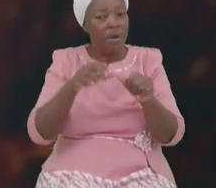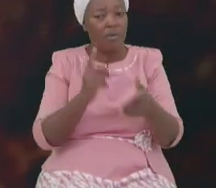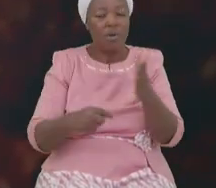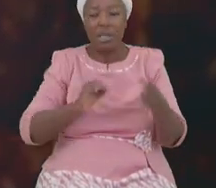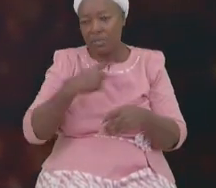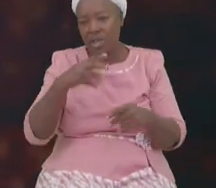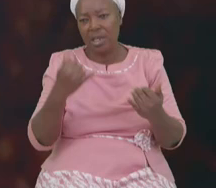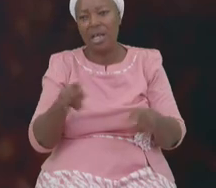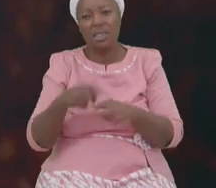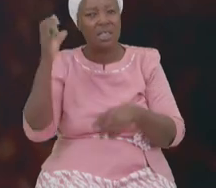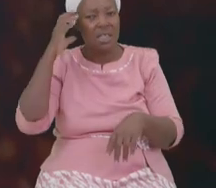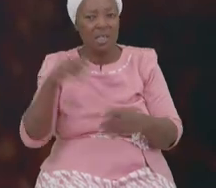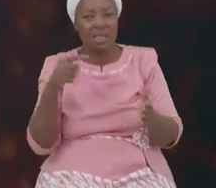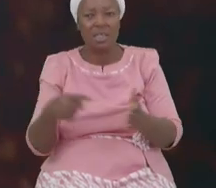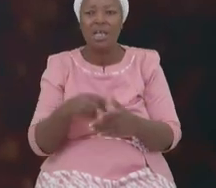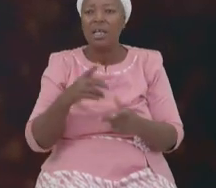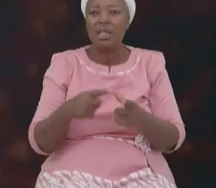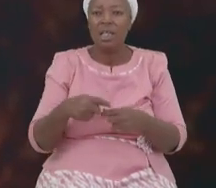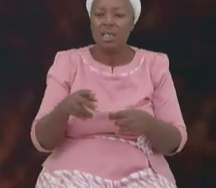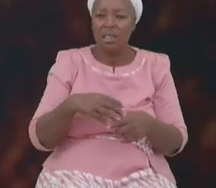preaching going on. I think it's Soweto,